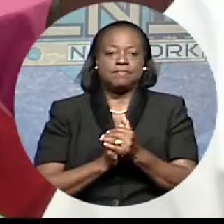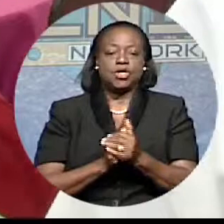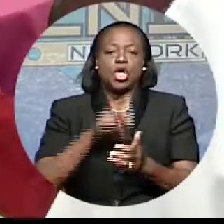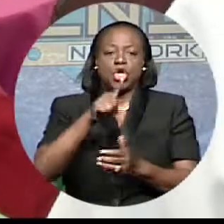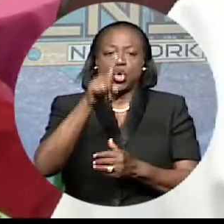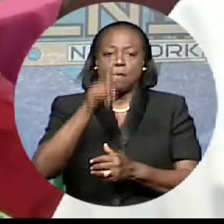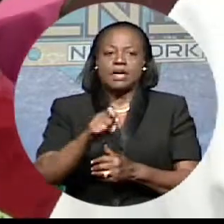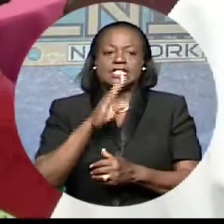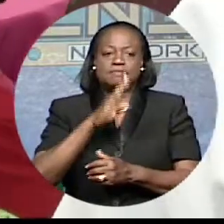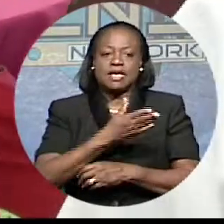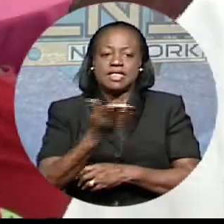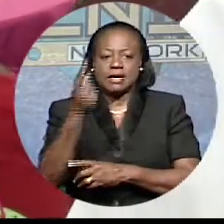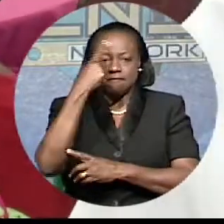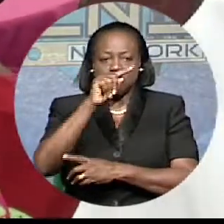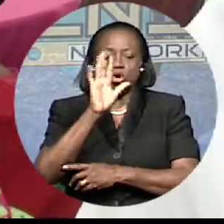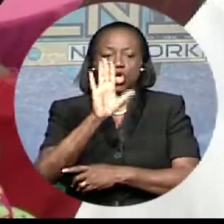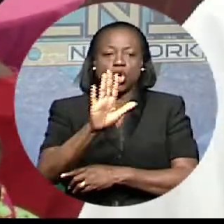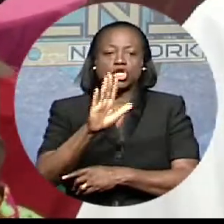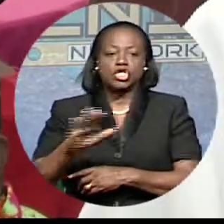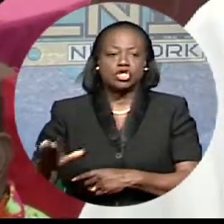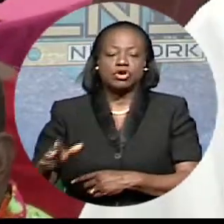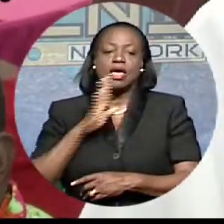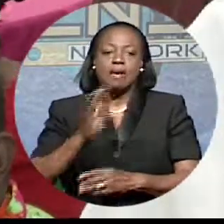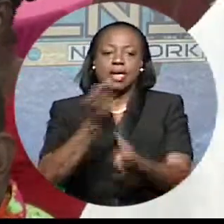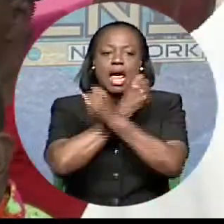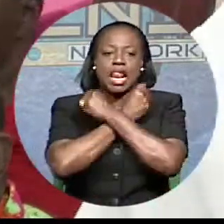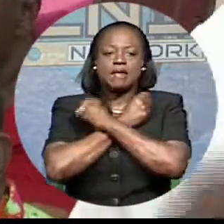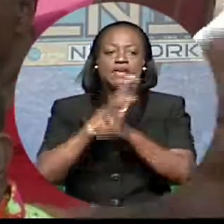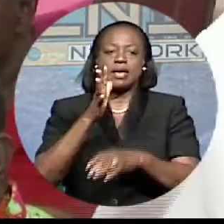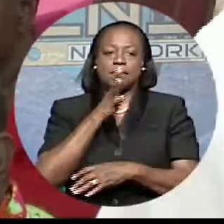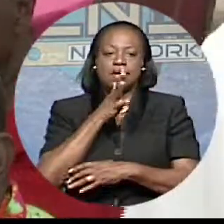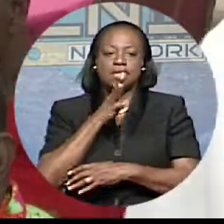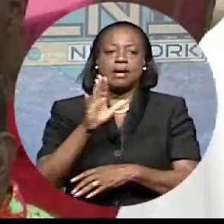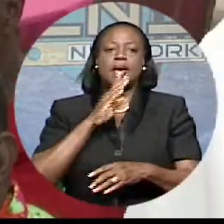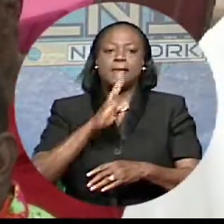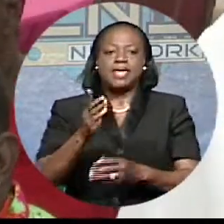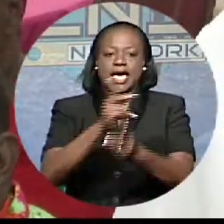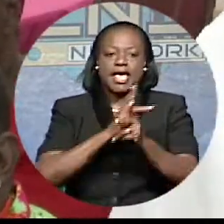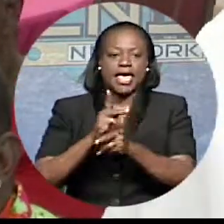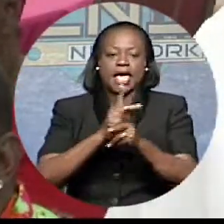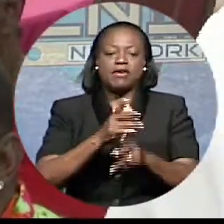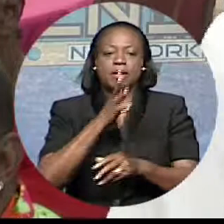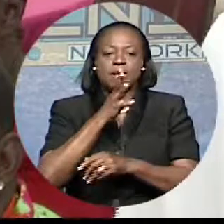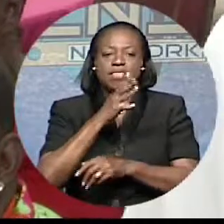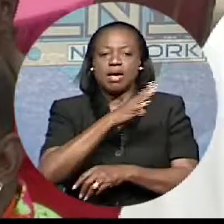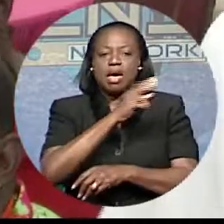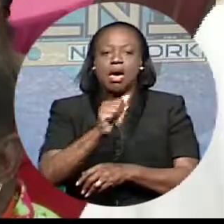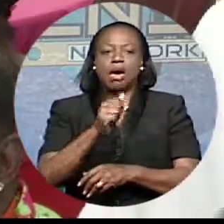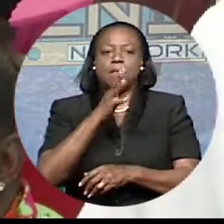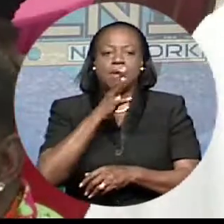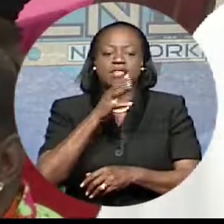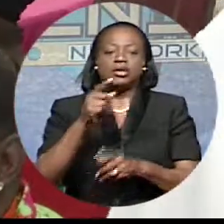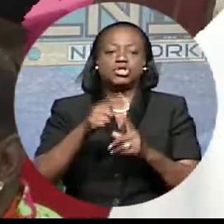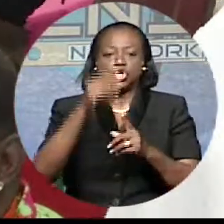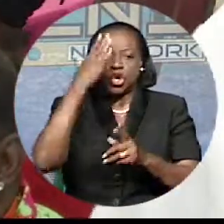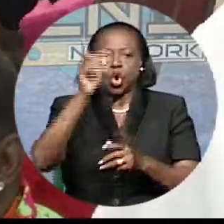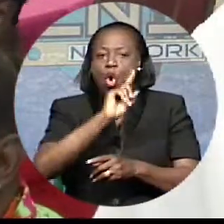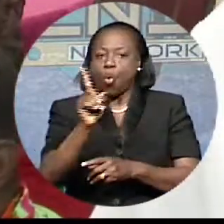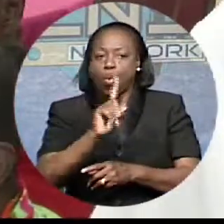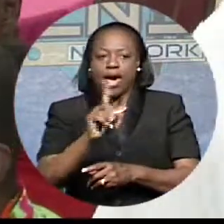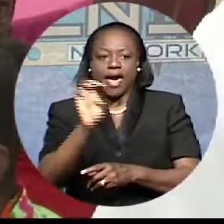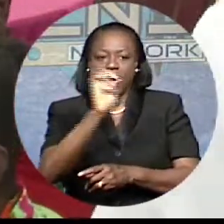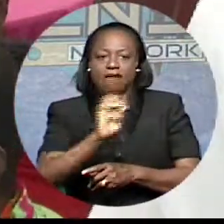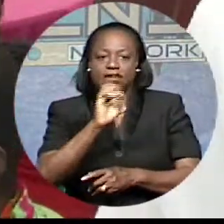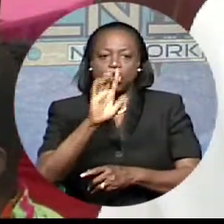there for your children, and you have to be a loving mother, and you have to be a caring mother, and a mother to know wherever your children